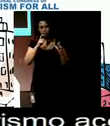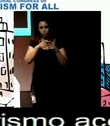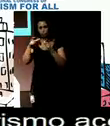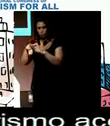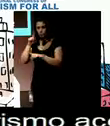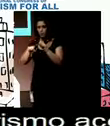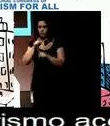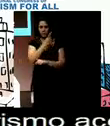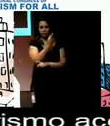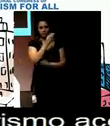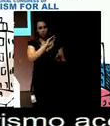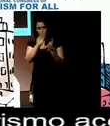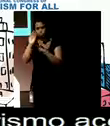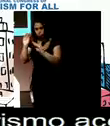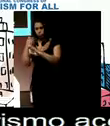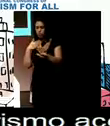products of.